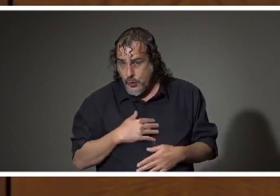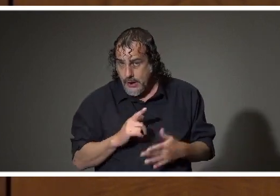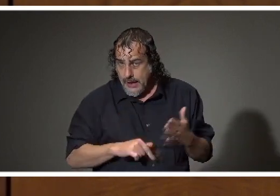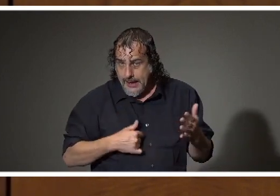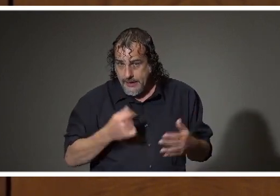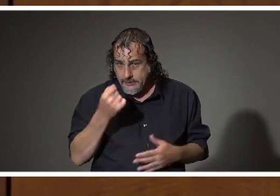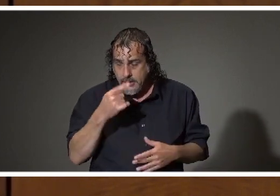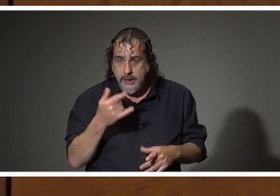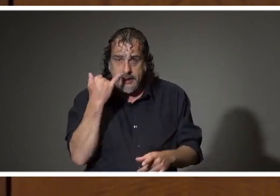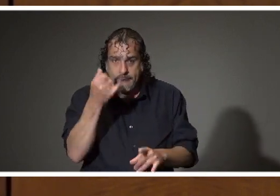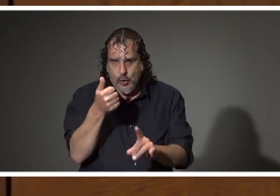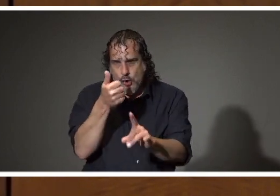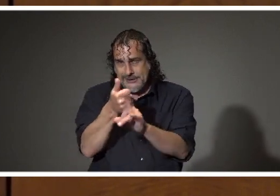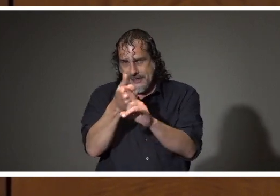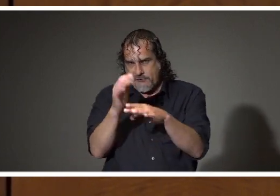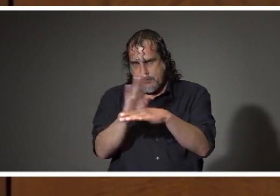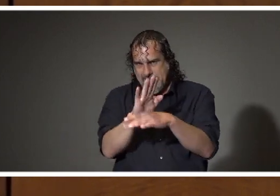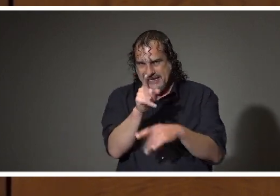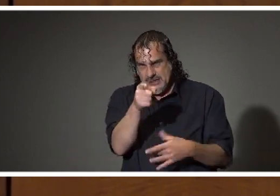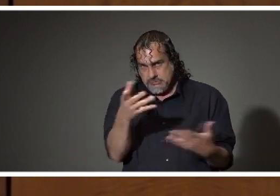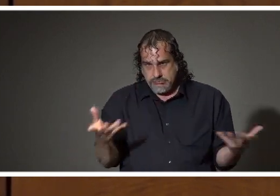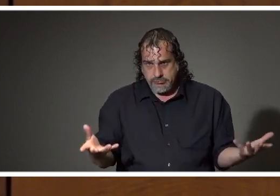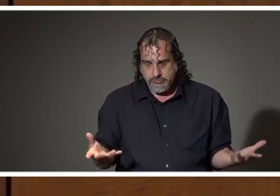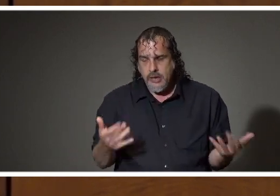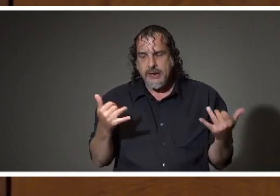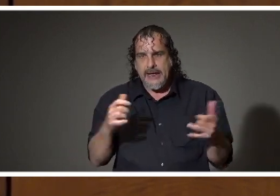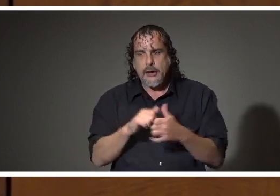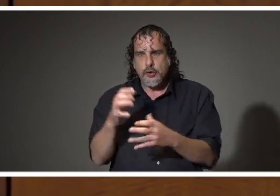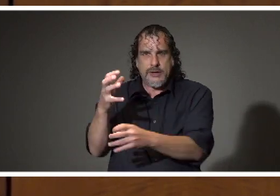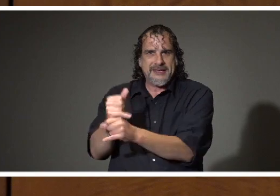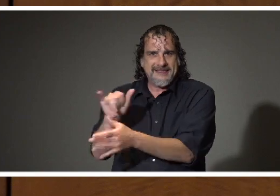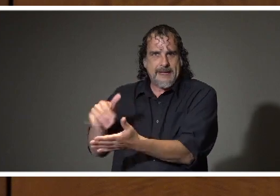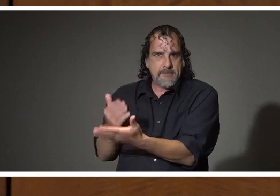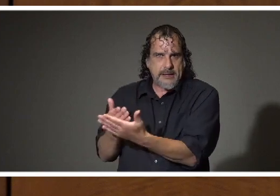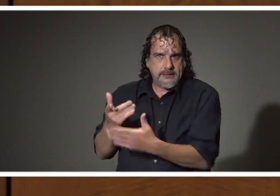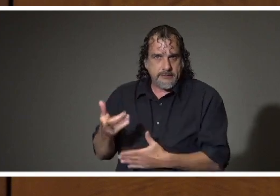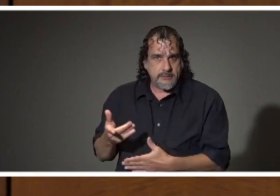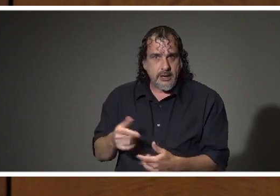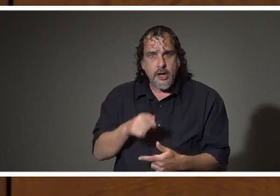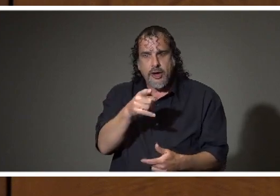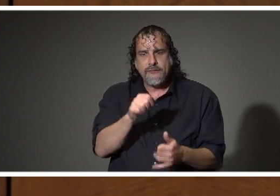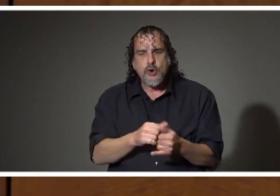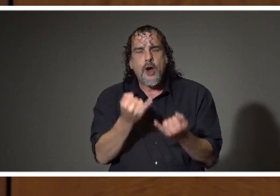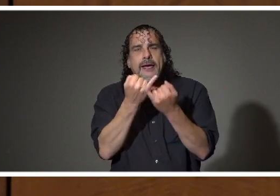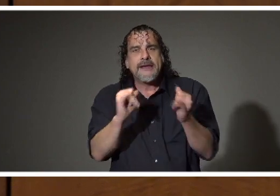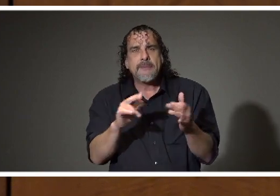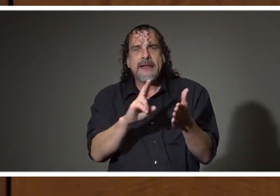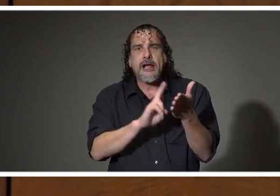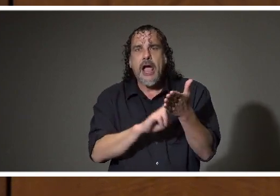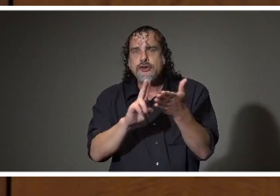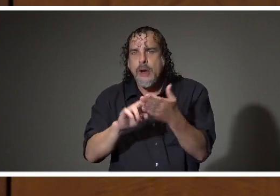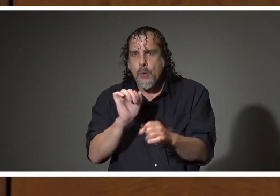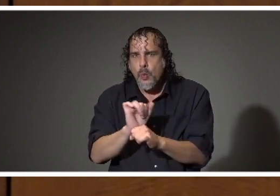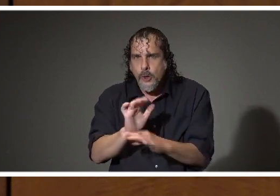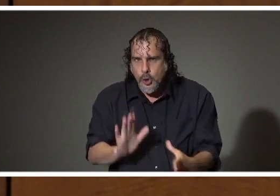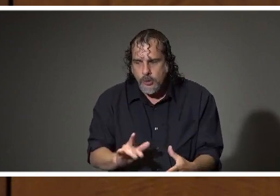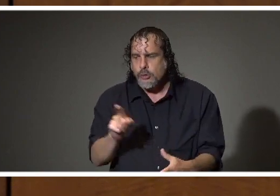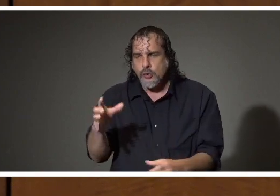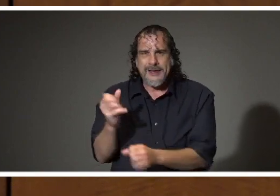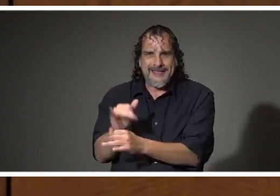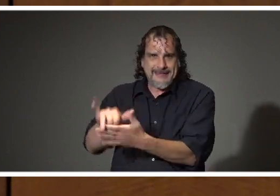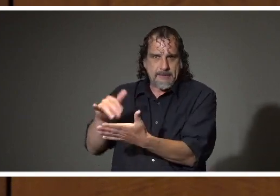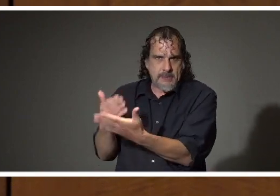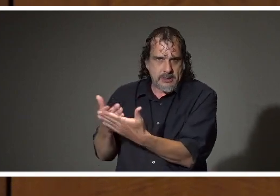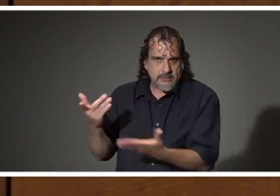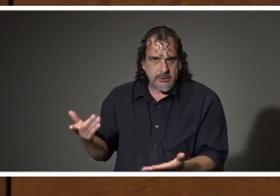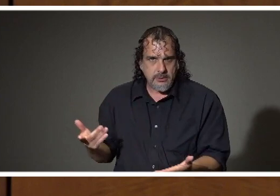you are self-employed, you are now eligible. If you are an independent contractor, you are now eligible.